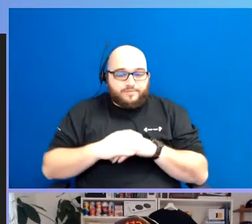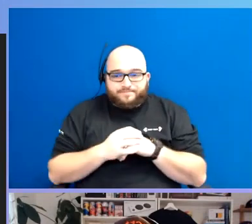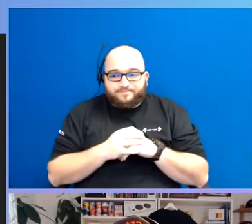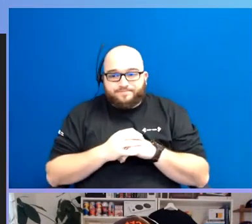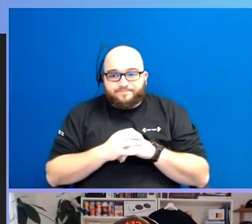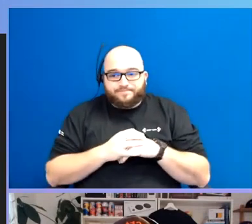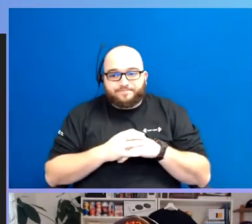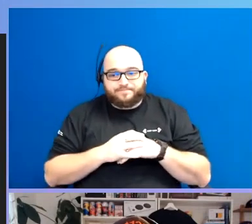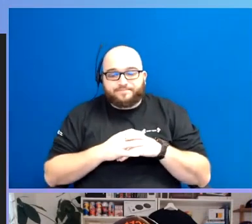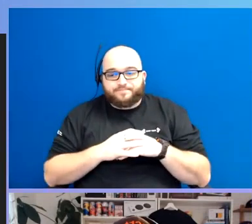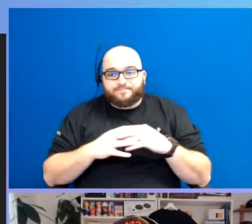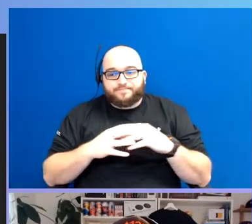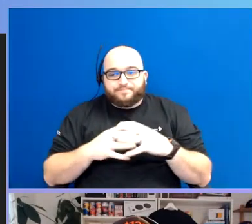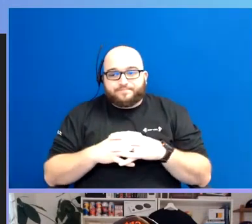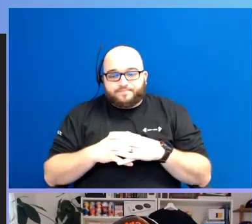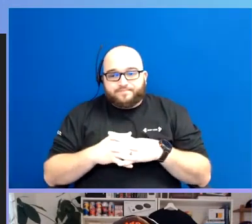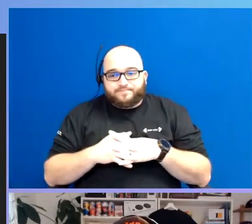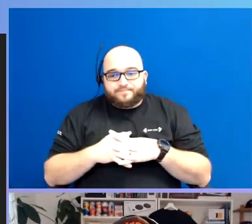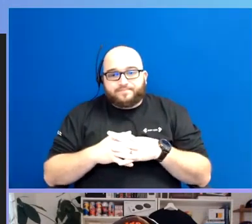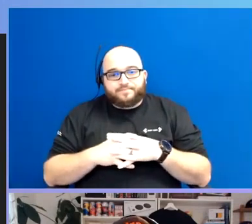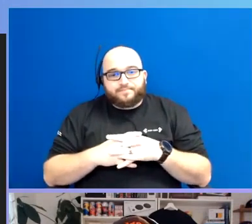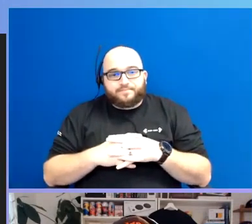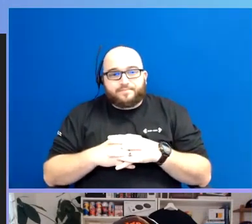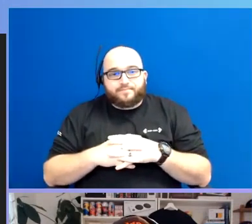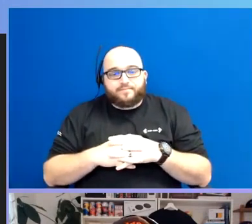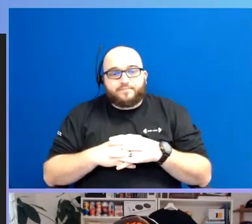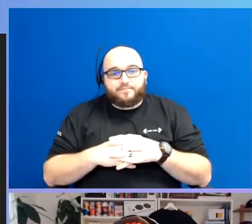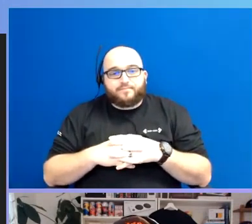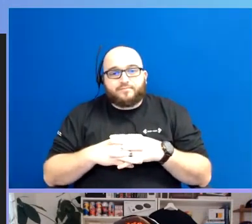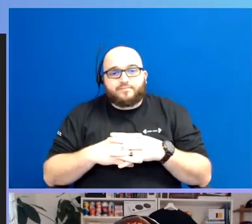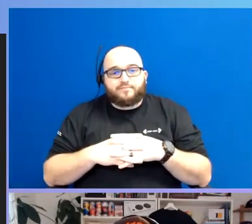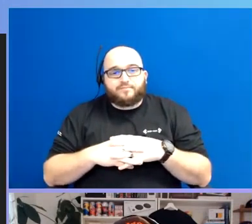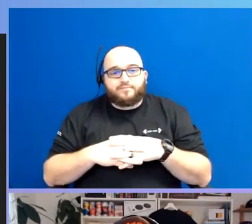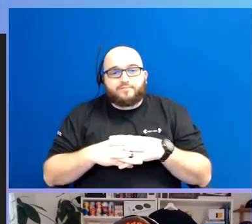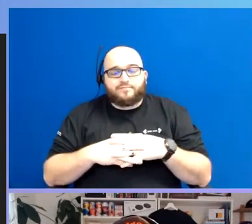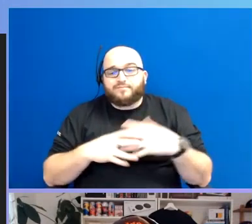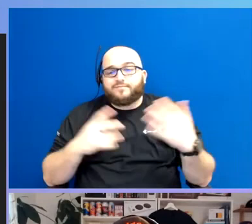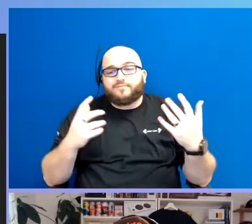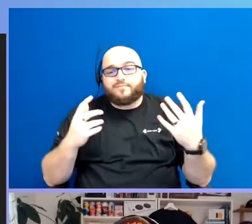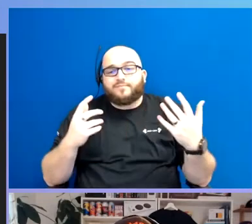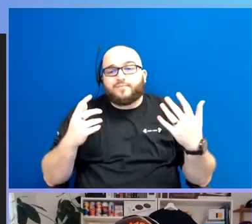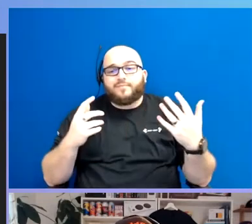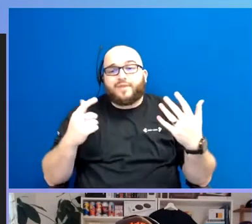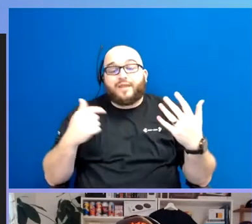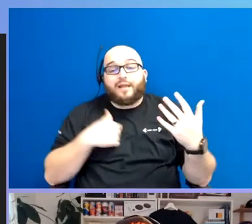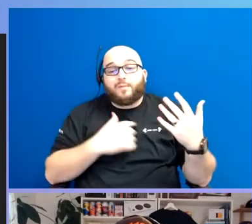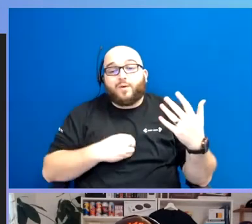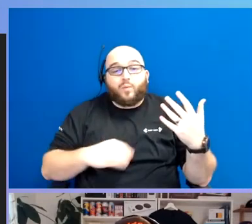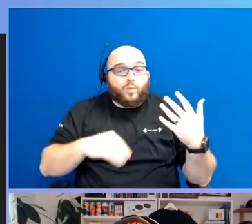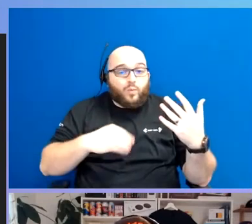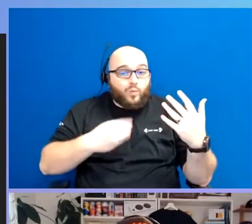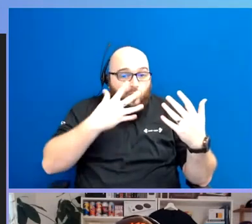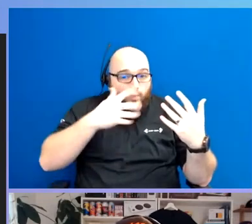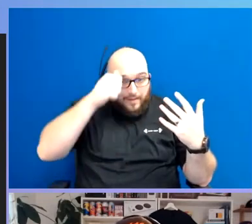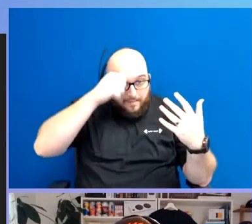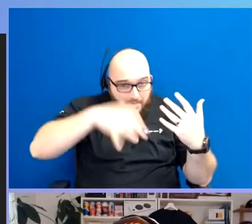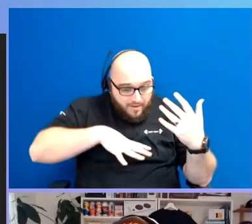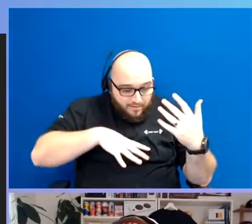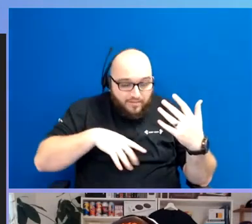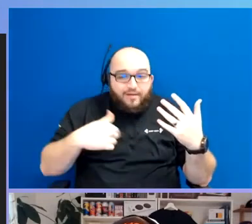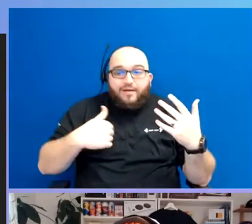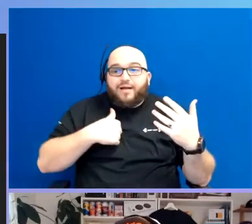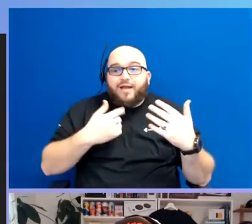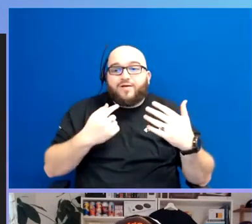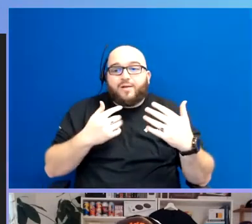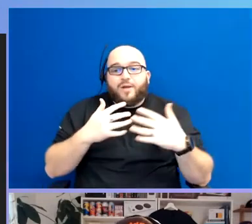icons on it. And a little bit about me. I'm a white male. I have a kind of